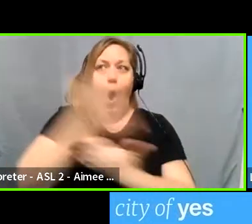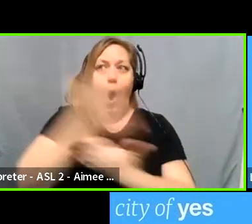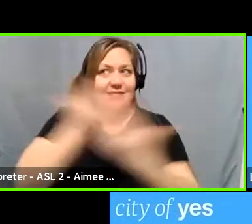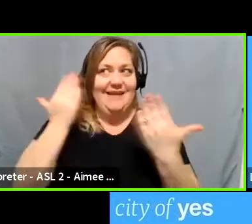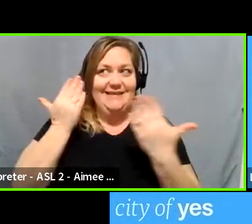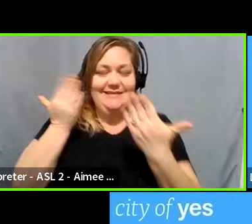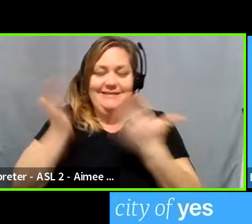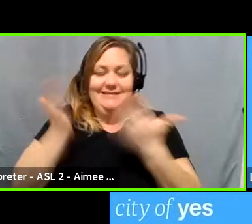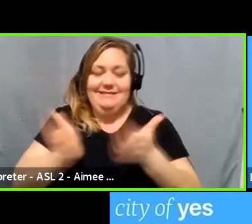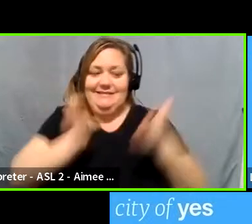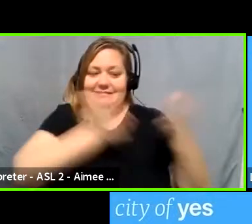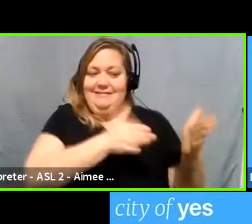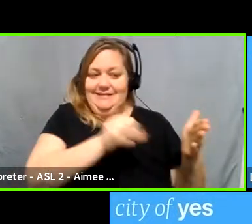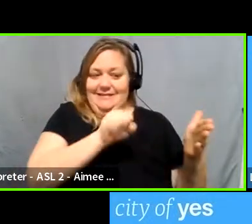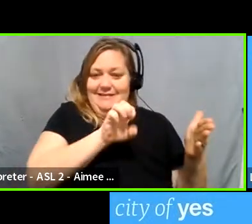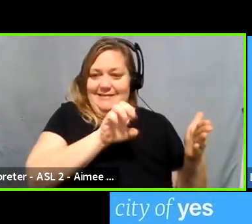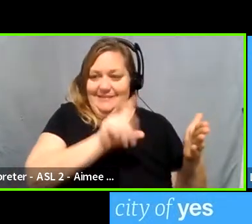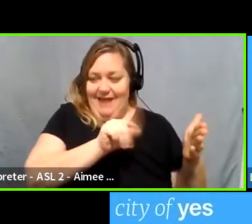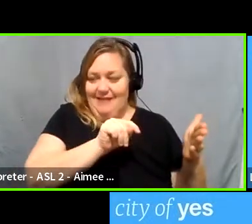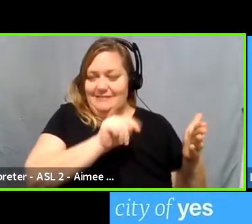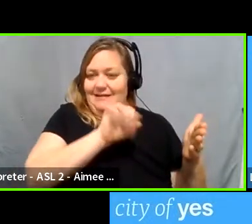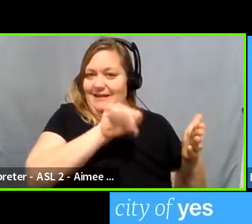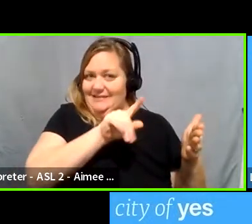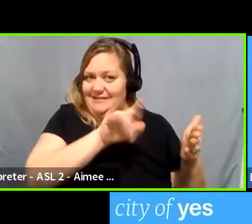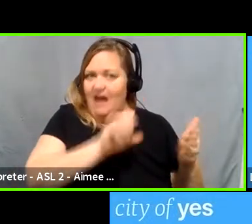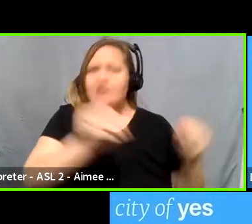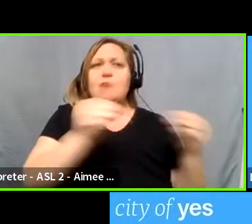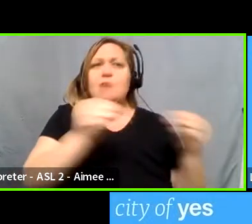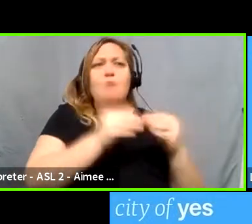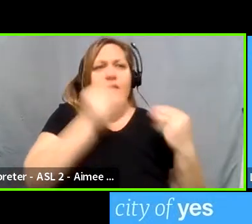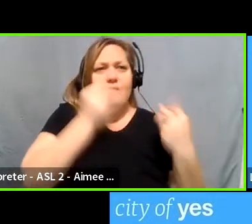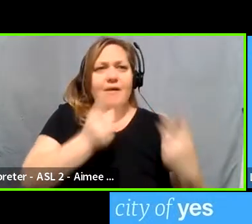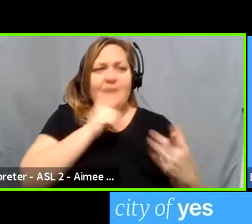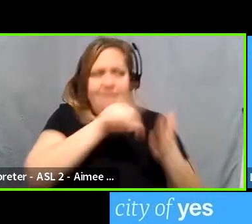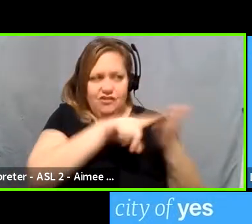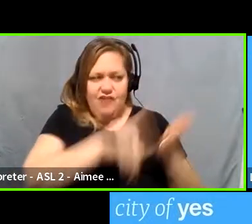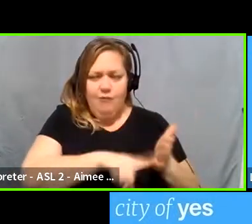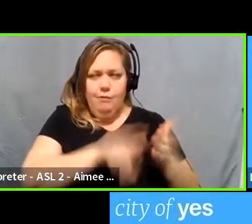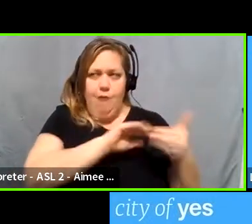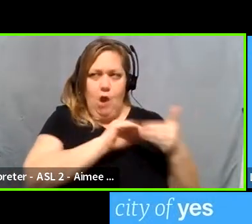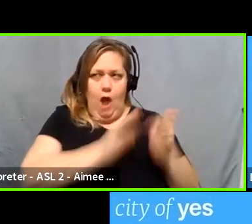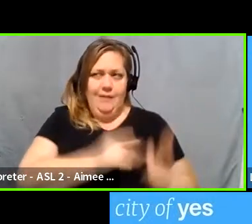-asides to get more information on that. I'd have to check in with my colleagues at HPD.